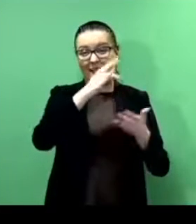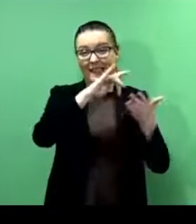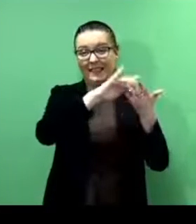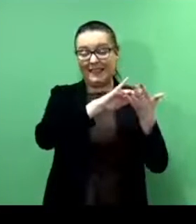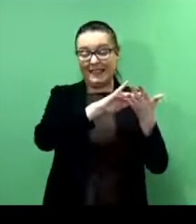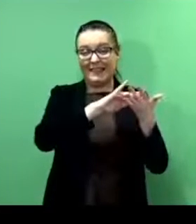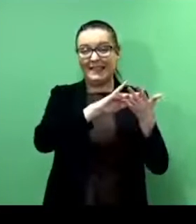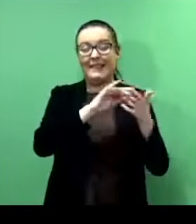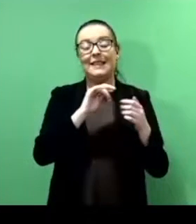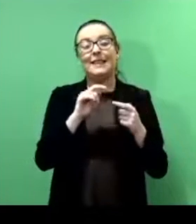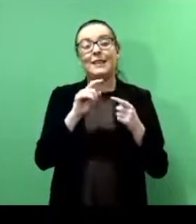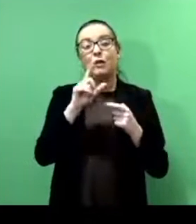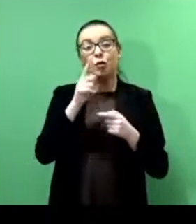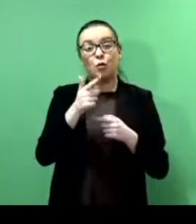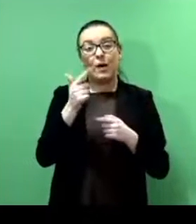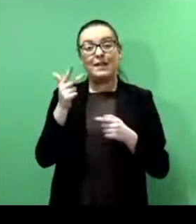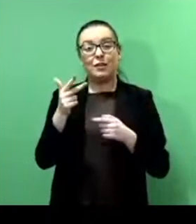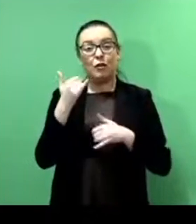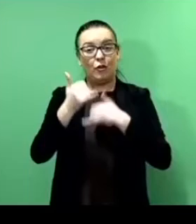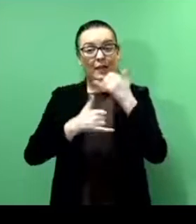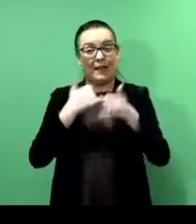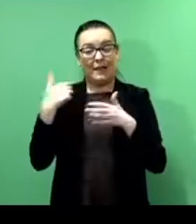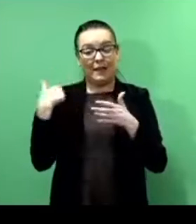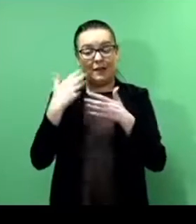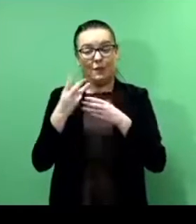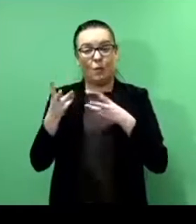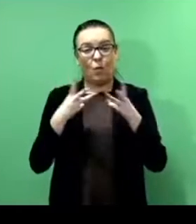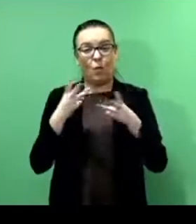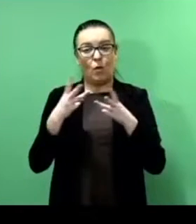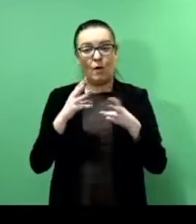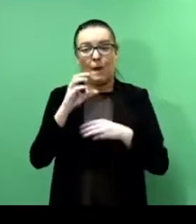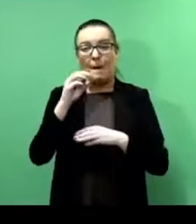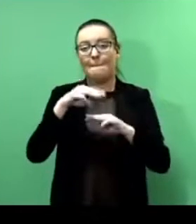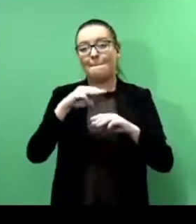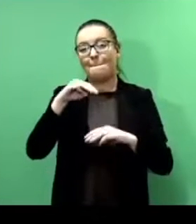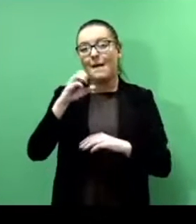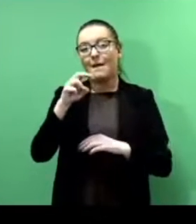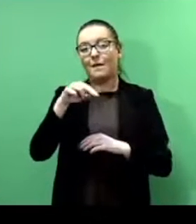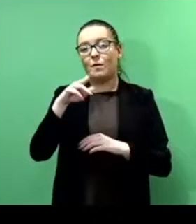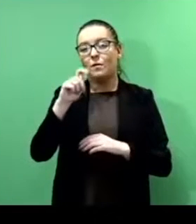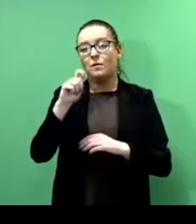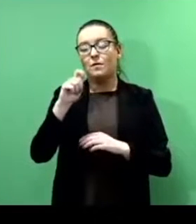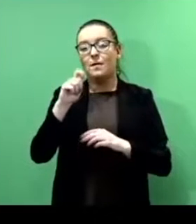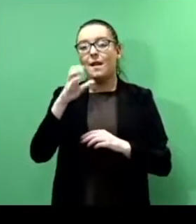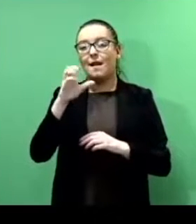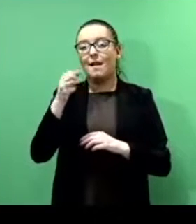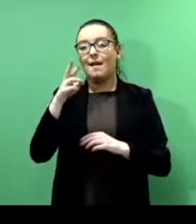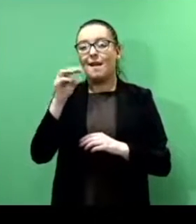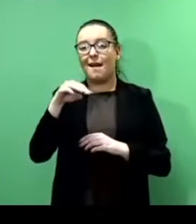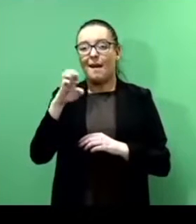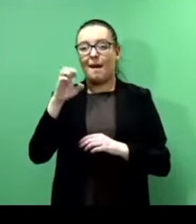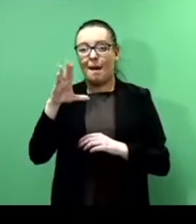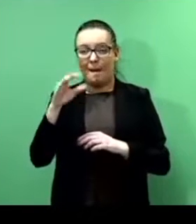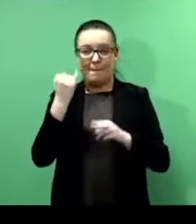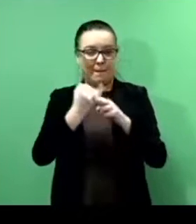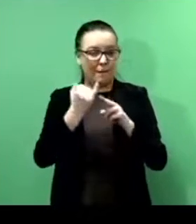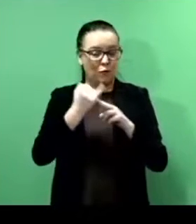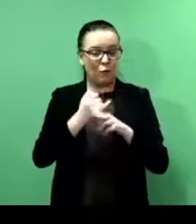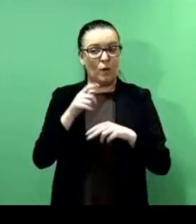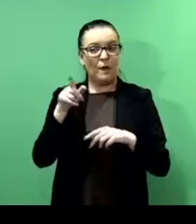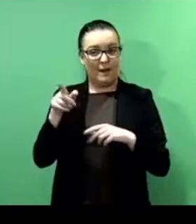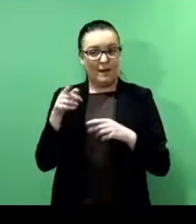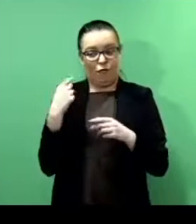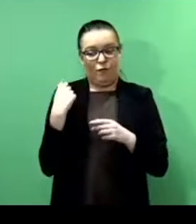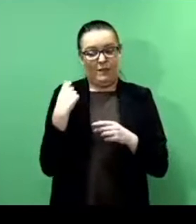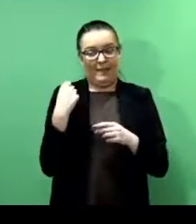spent 23 years working in Mount Carmel Secondary School, where he was employed as a teacher, homeschool community liaison coordinator, and more recently as school